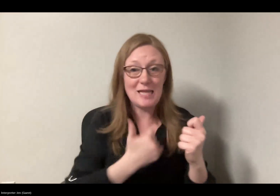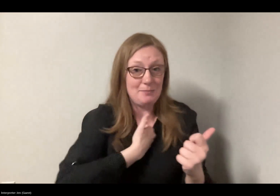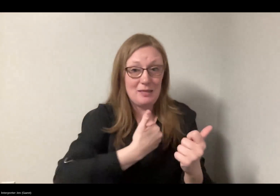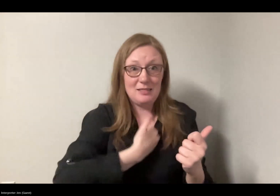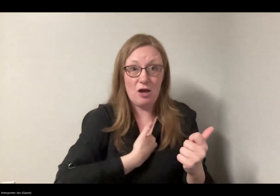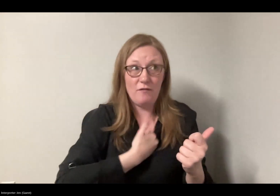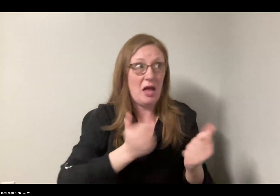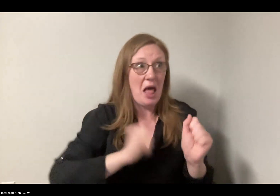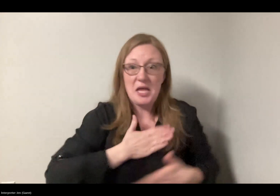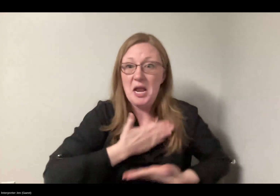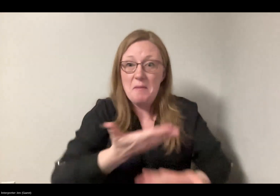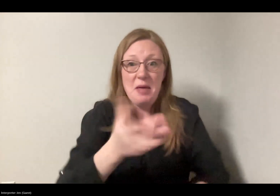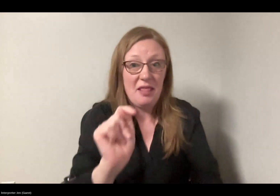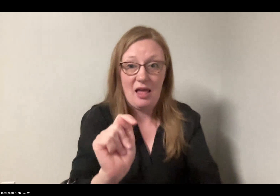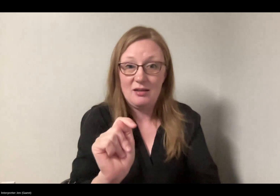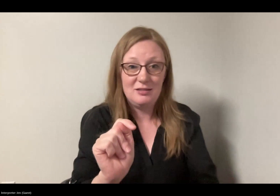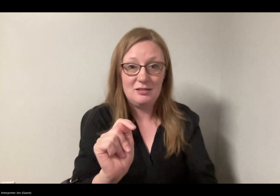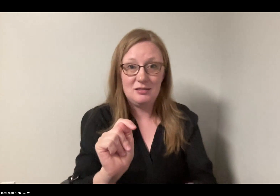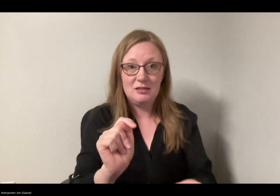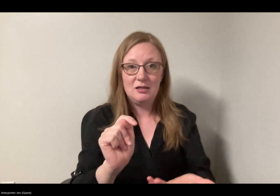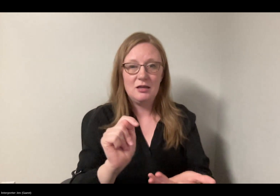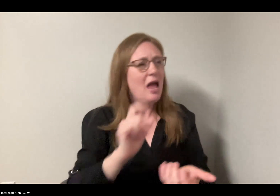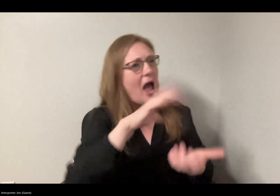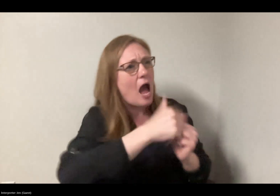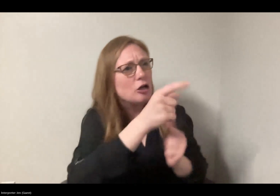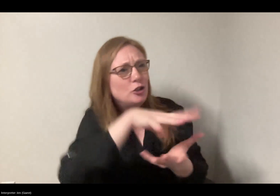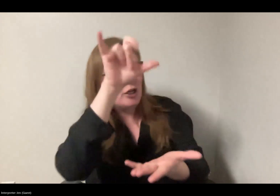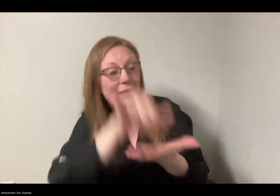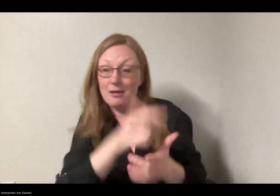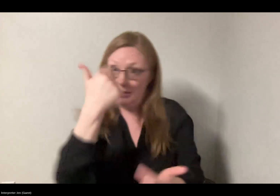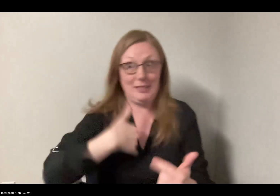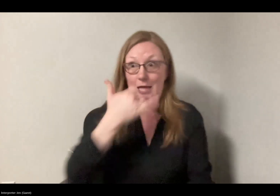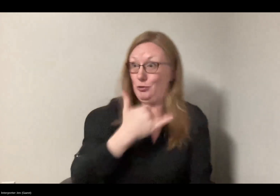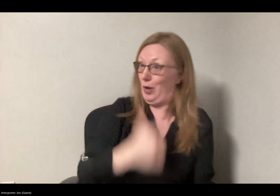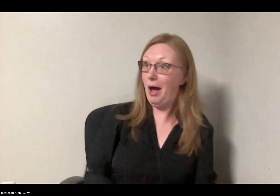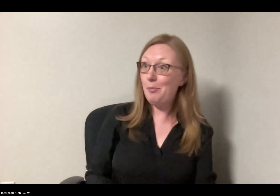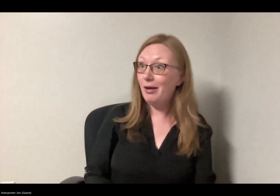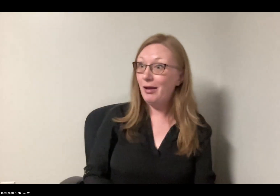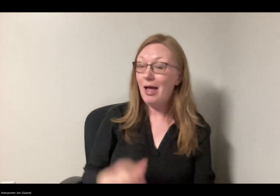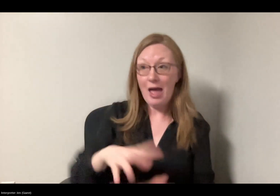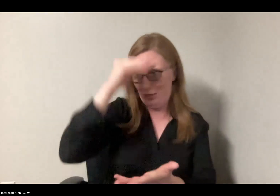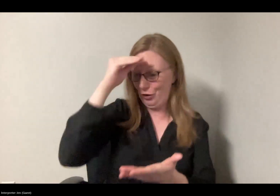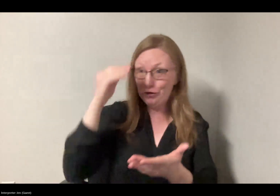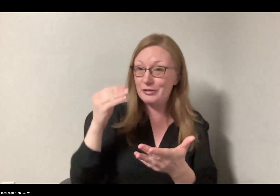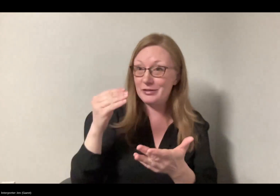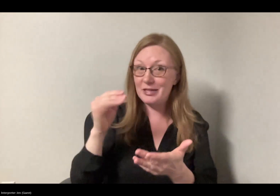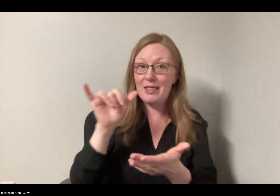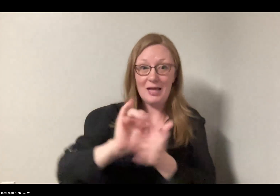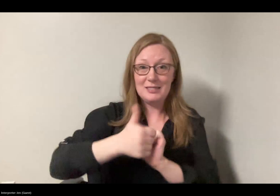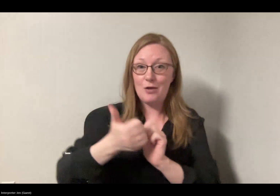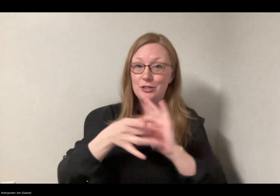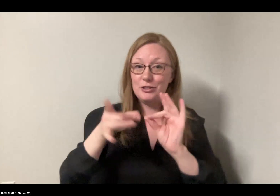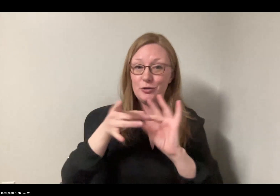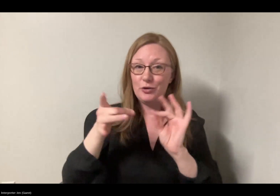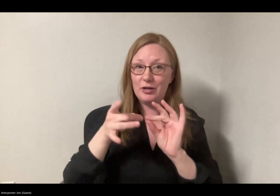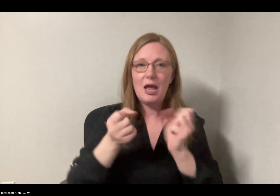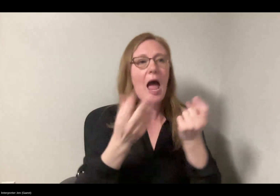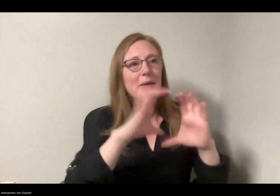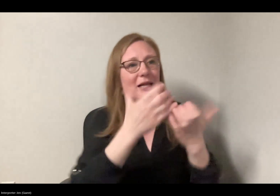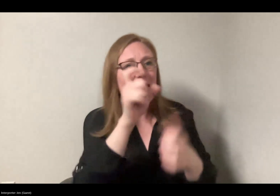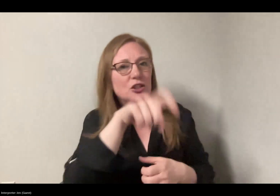we can get a long list of, how did you learn all this? Because I screwed up. That's how I start that story up. How many cots do you